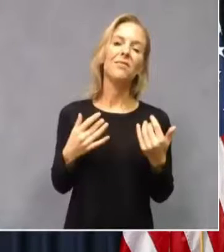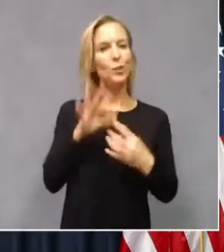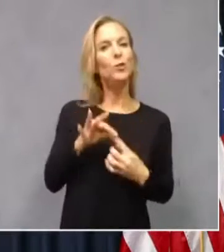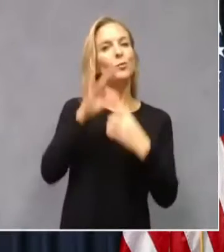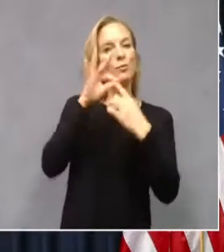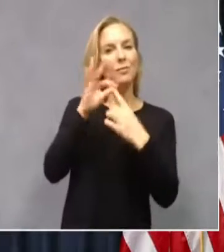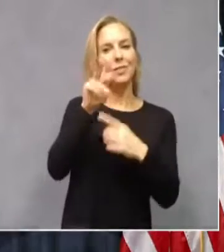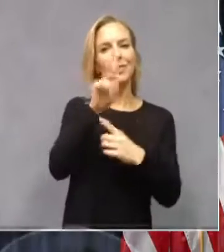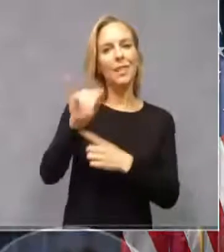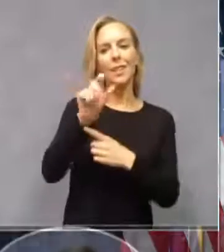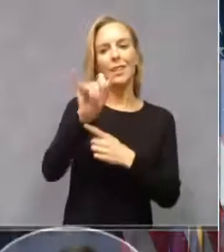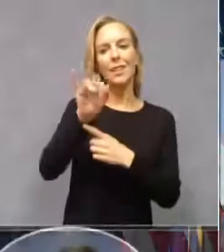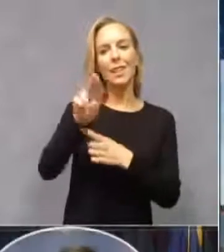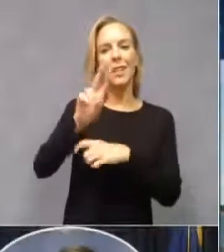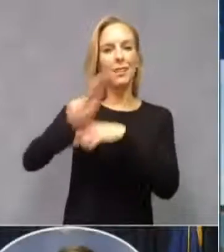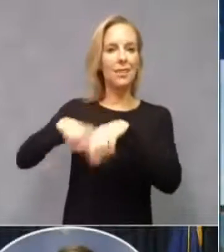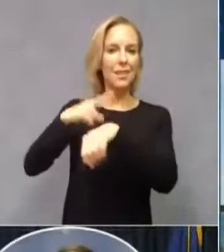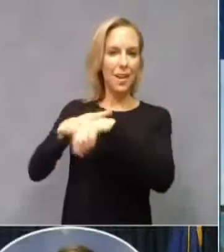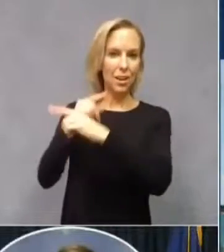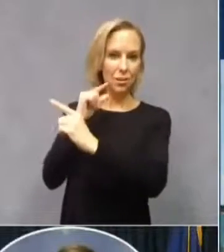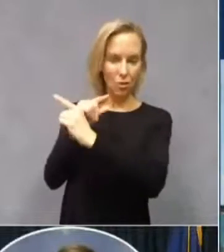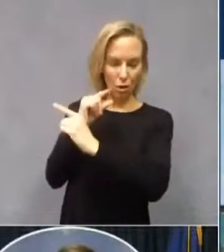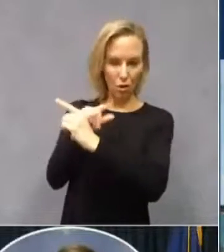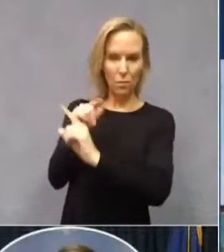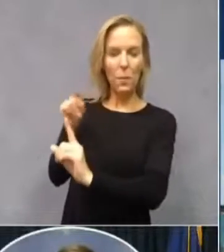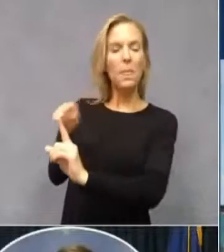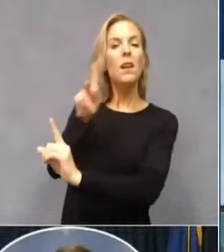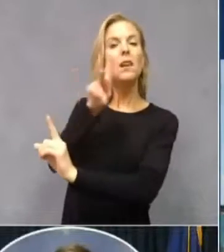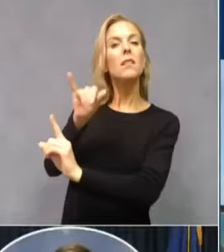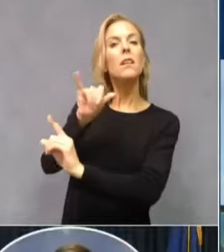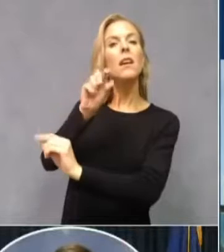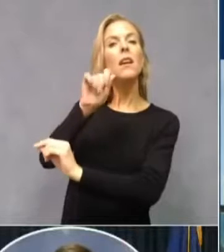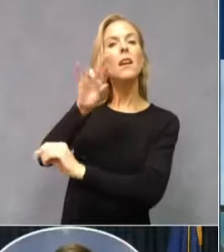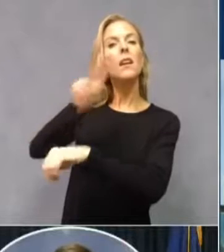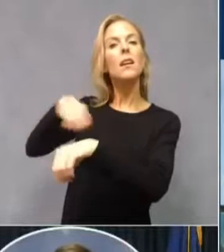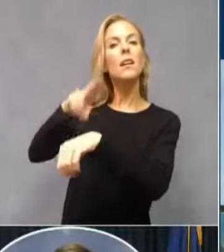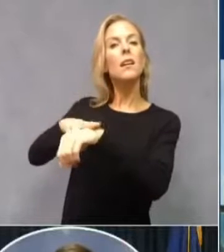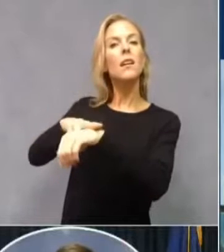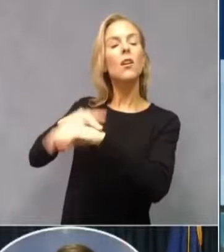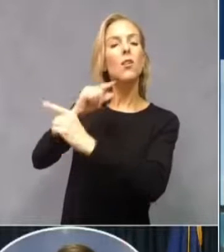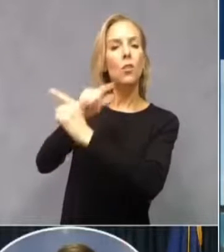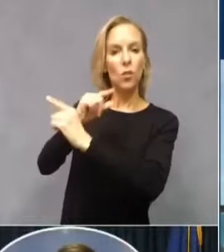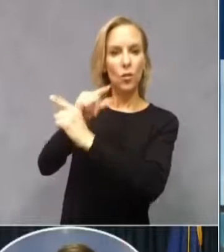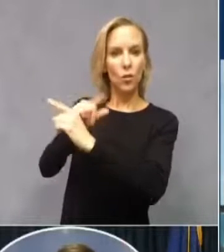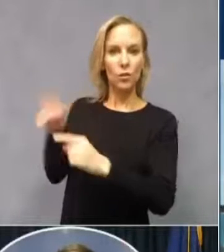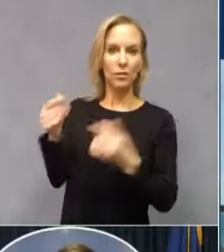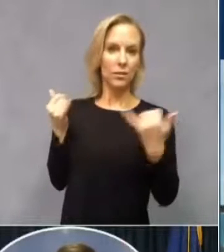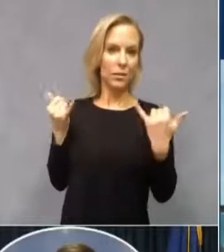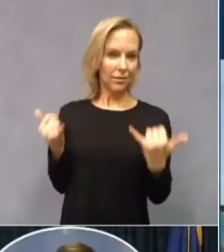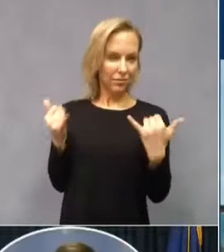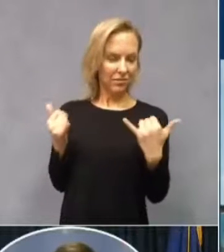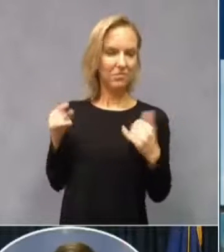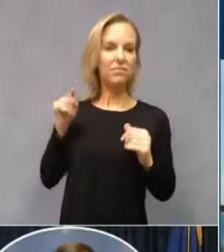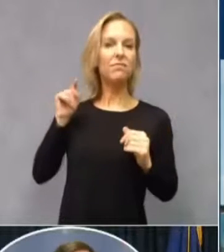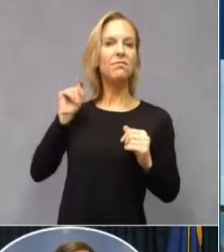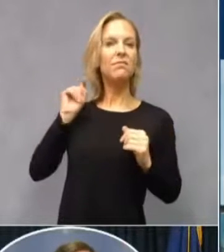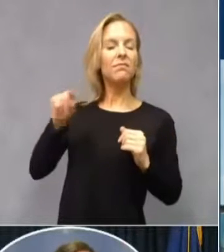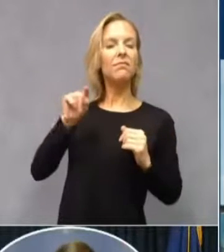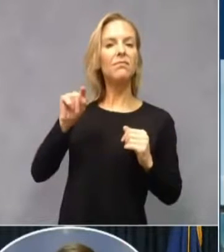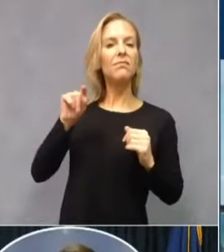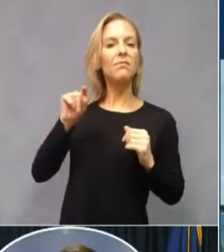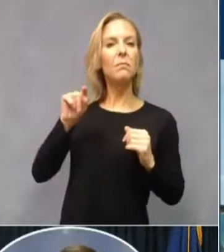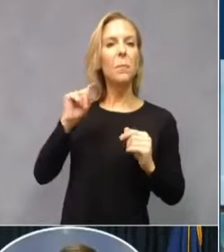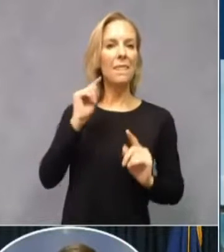Guard. So the Kentucky Air National Guard's 123rd Airlift Wing in Louisville just earned its 19th Air